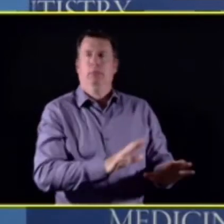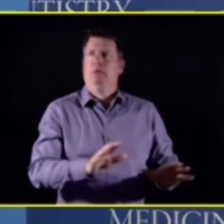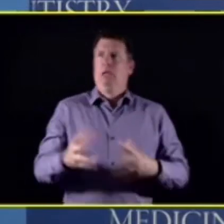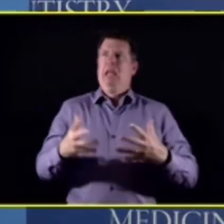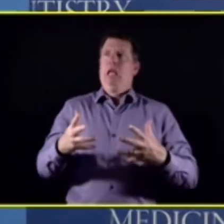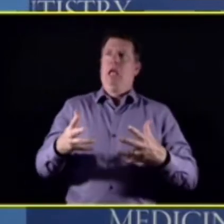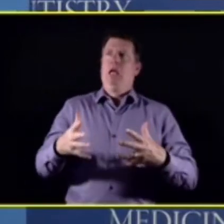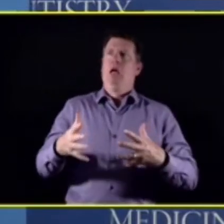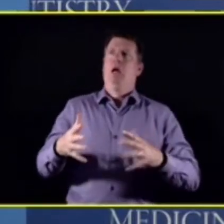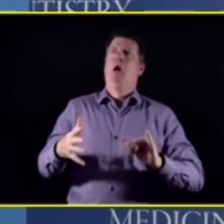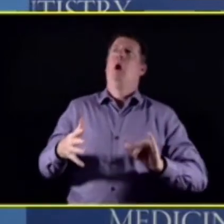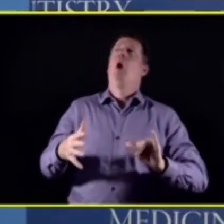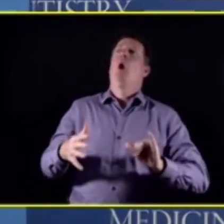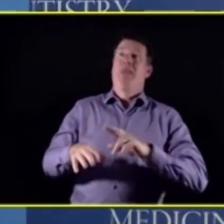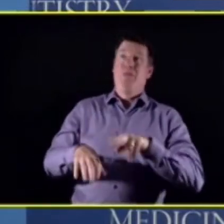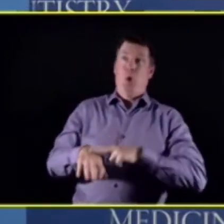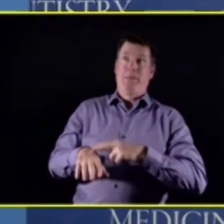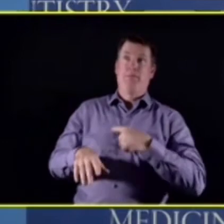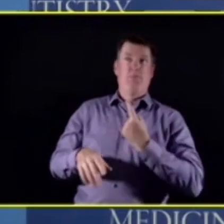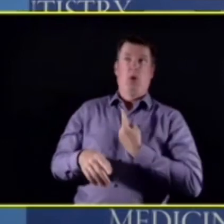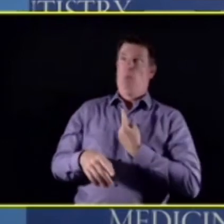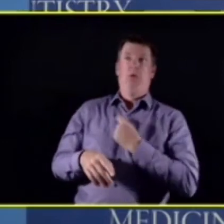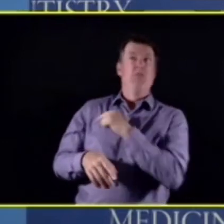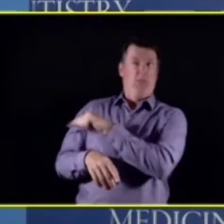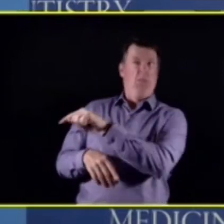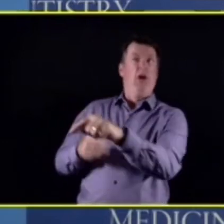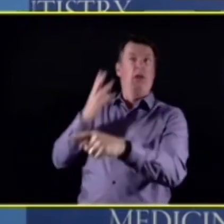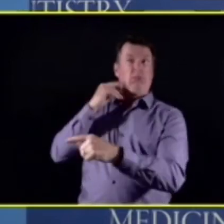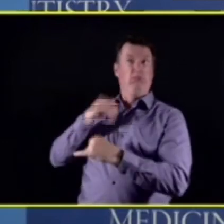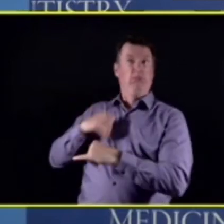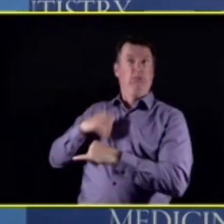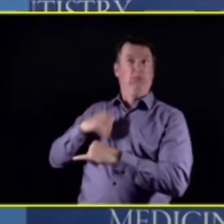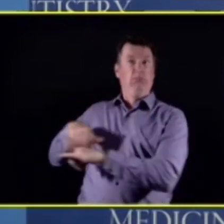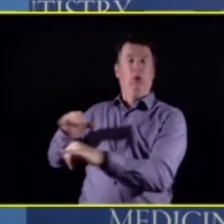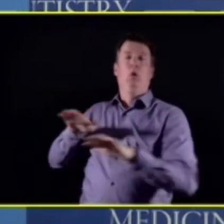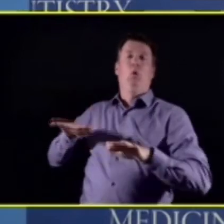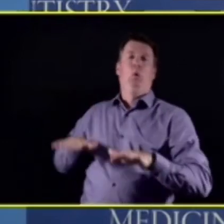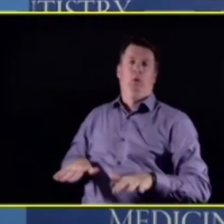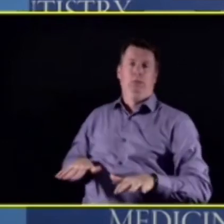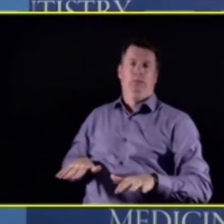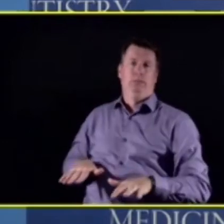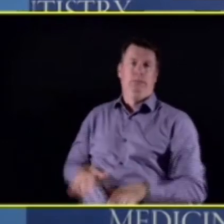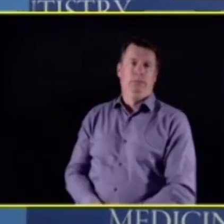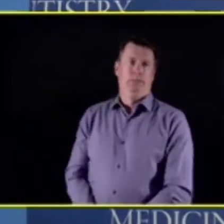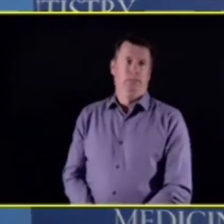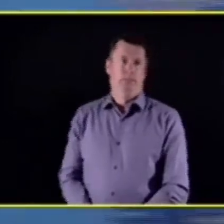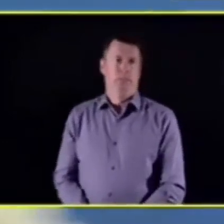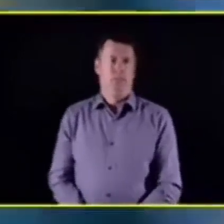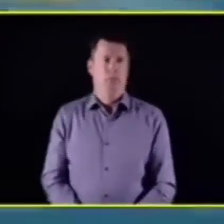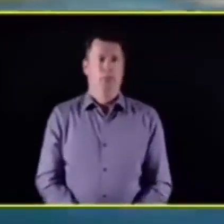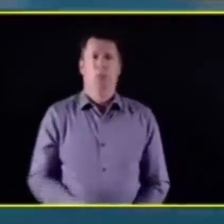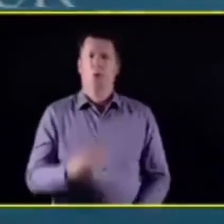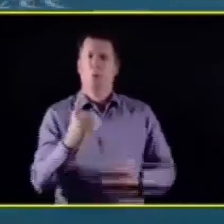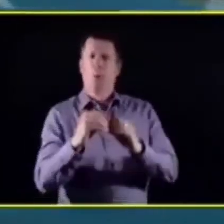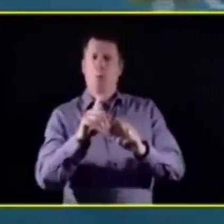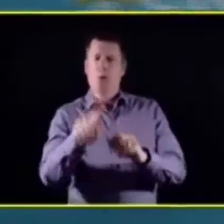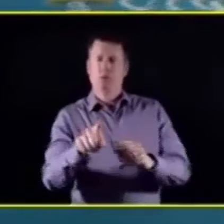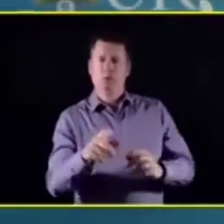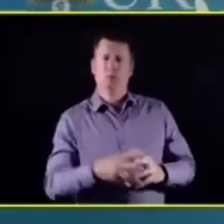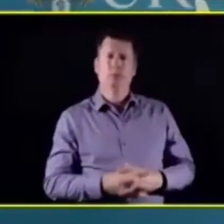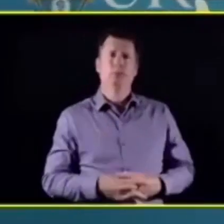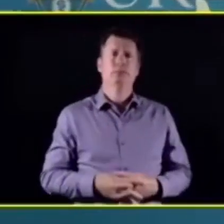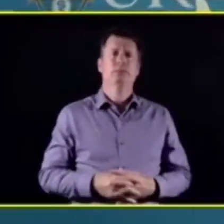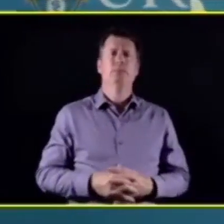Thanks. I've got one more question on staffing for home care. I just wonder, to what extent is this a time